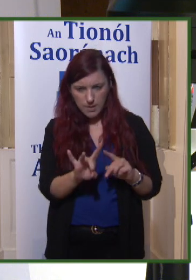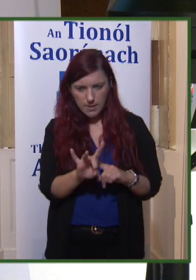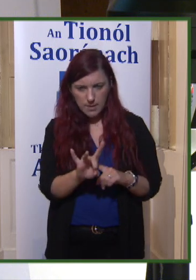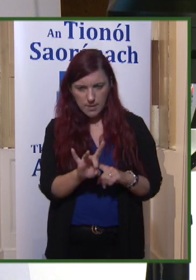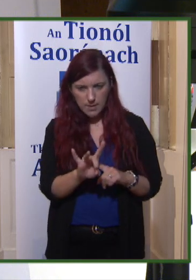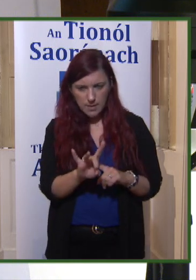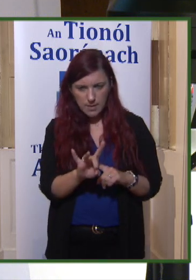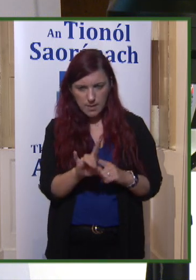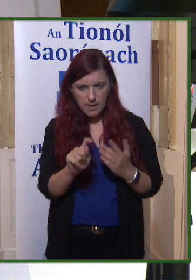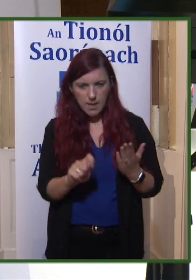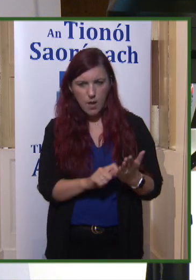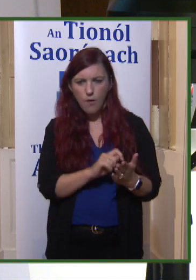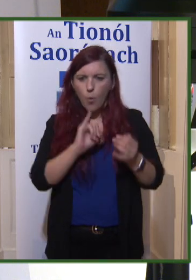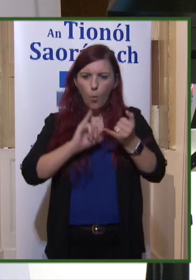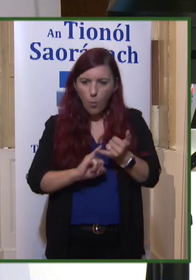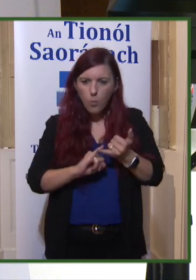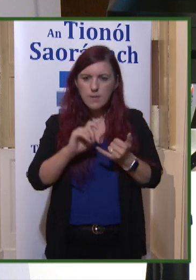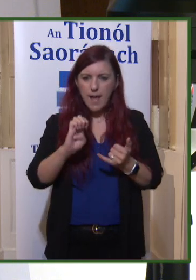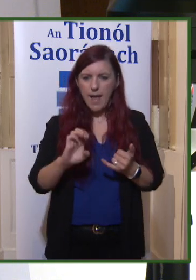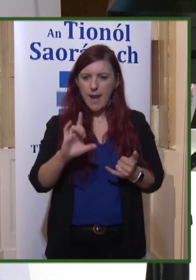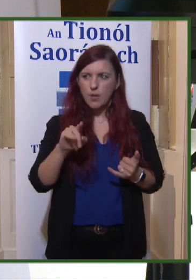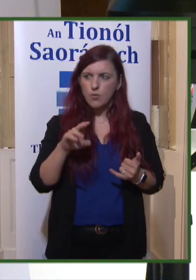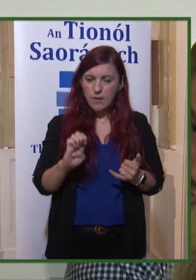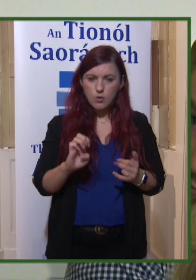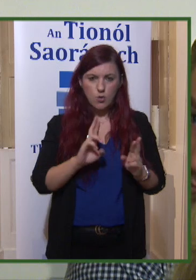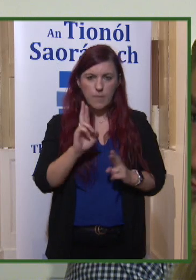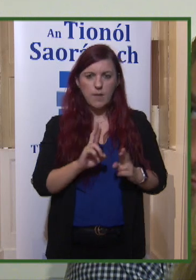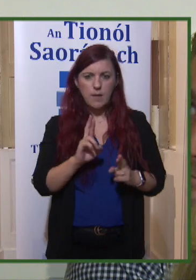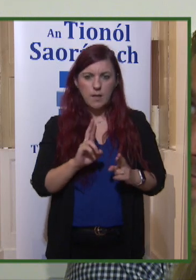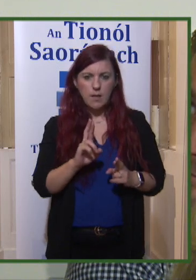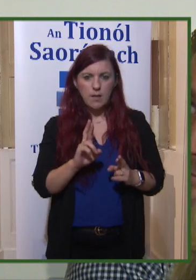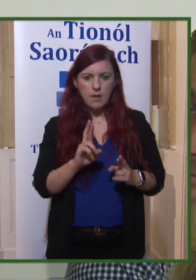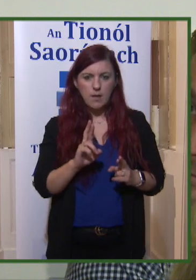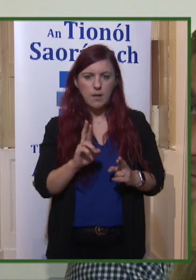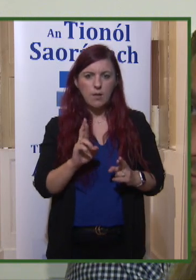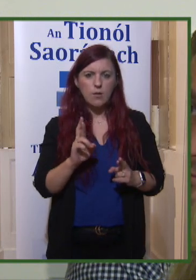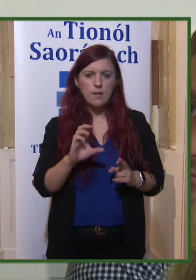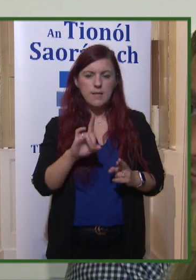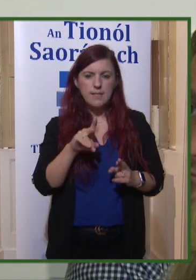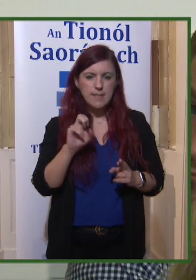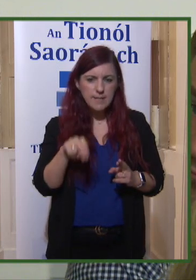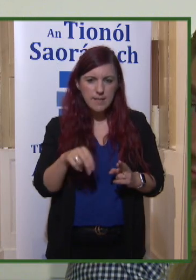the electorate should be comprised of? Residents over 18 or citizens over 18?